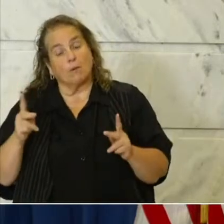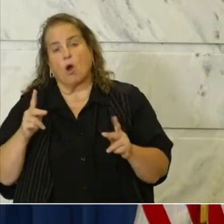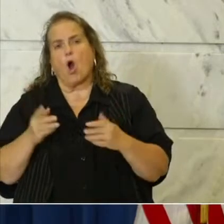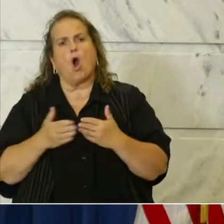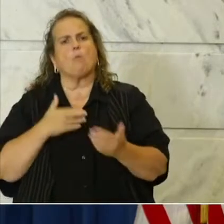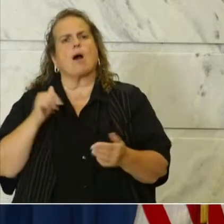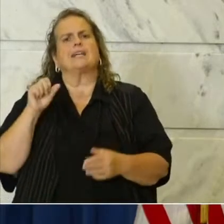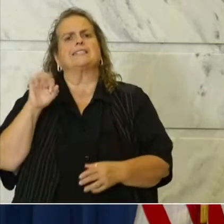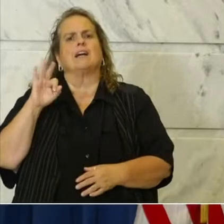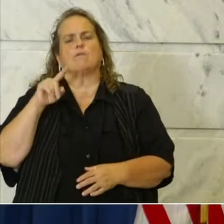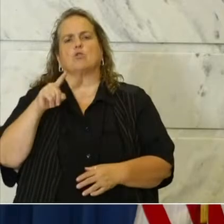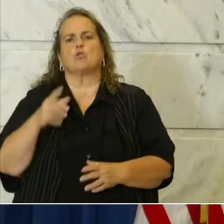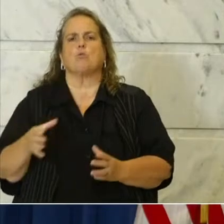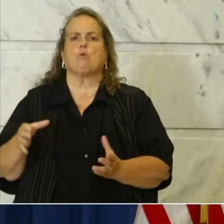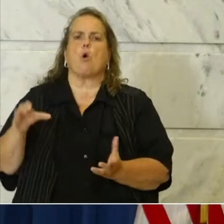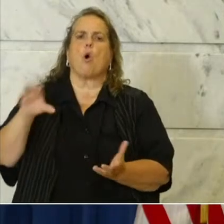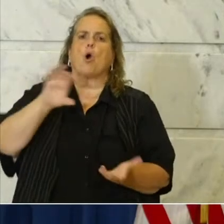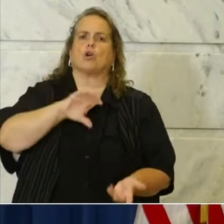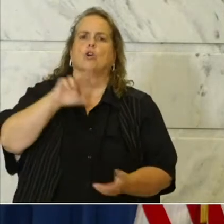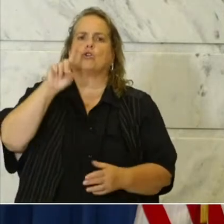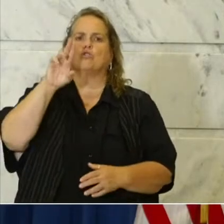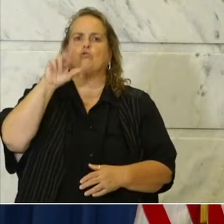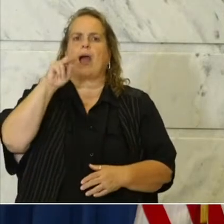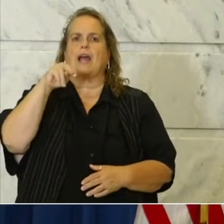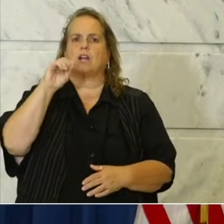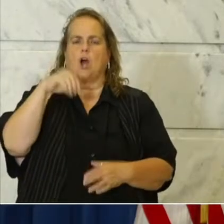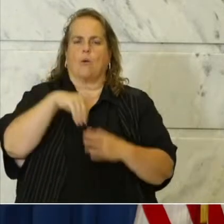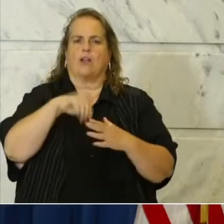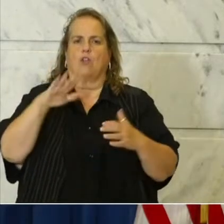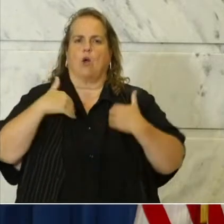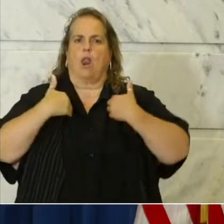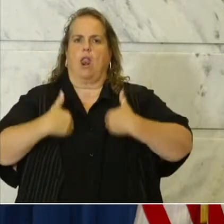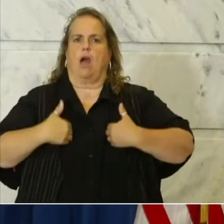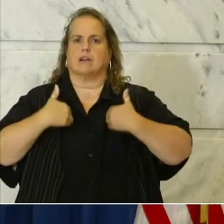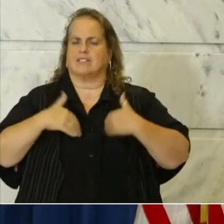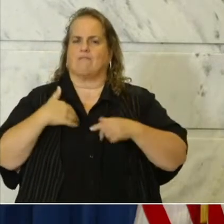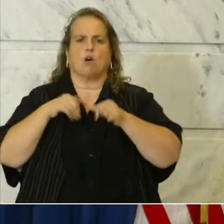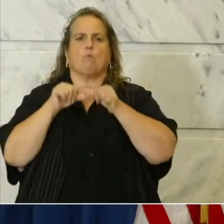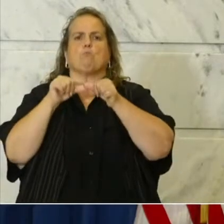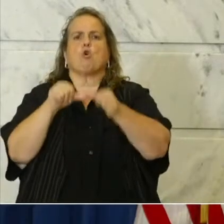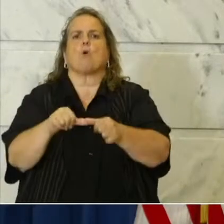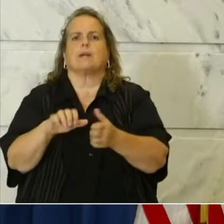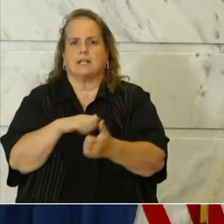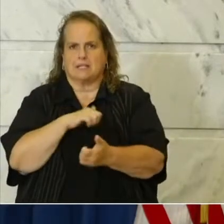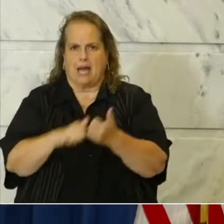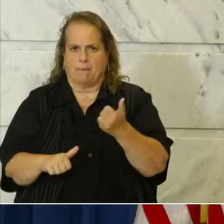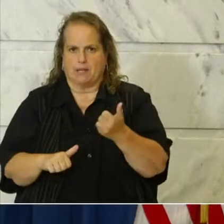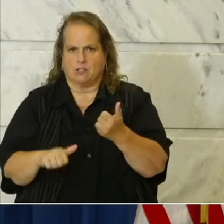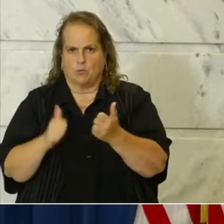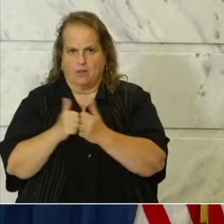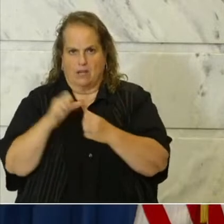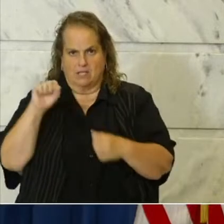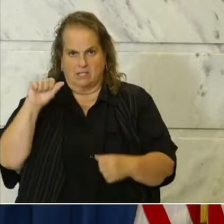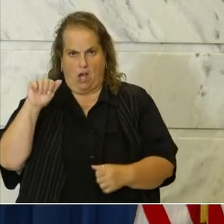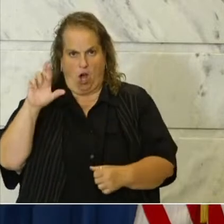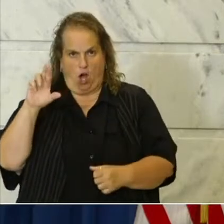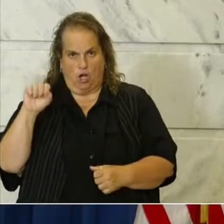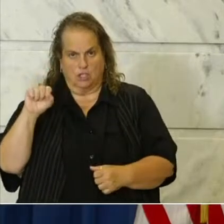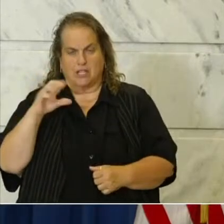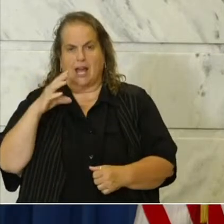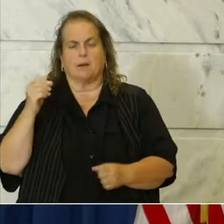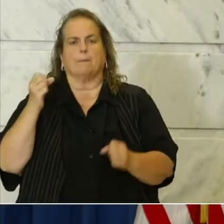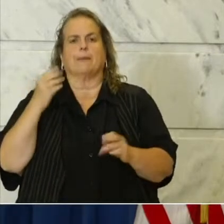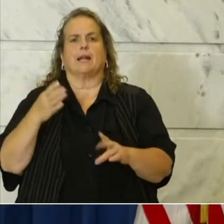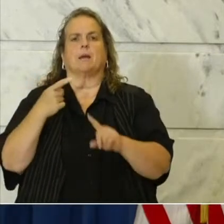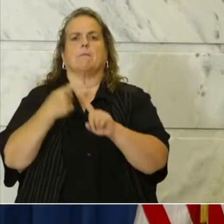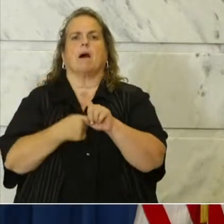as though you've poured Drano into their lungs because they have permanent damage afterwards and have multiple months of